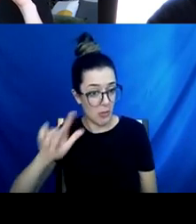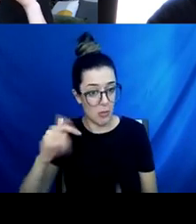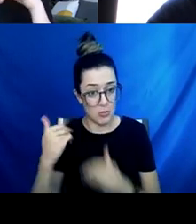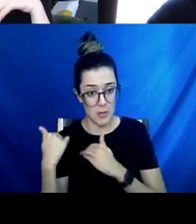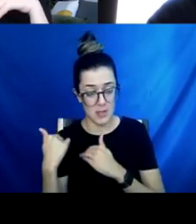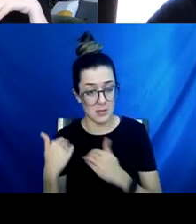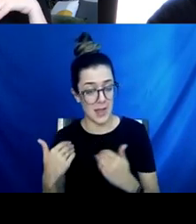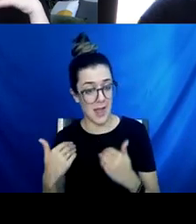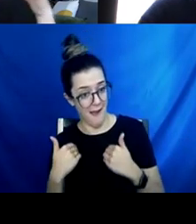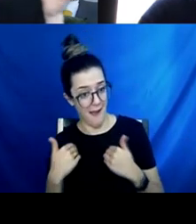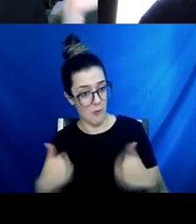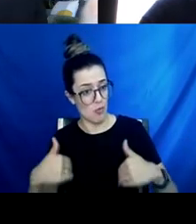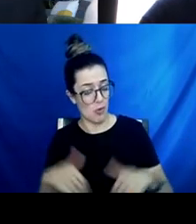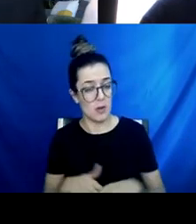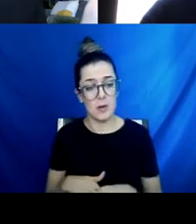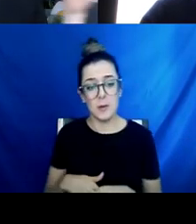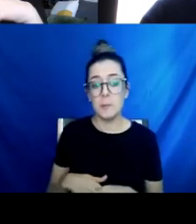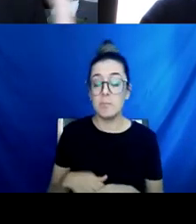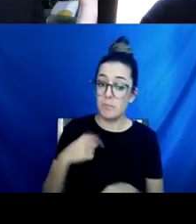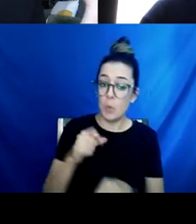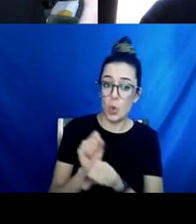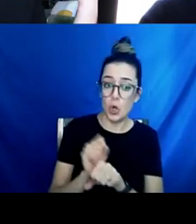was right.